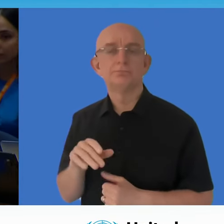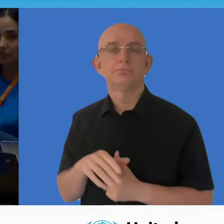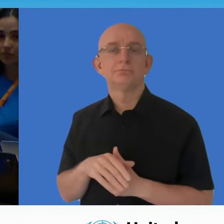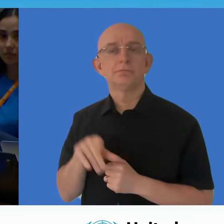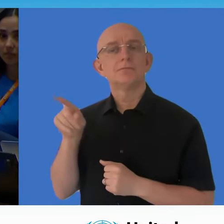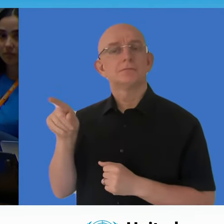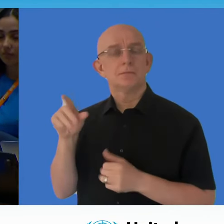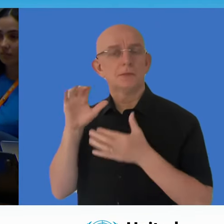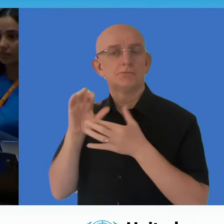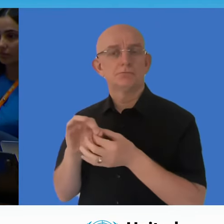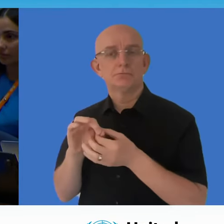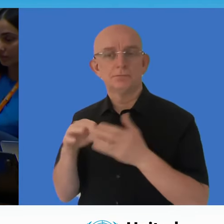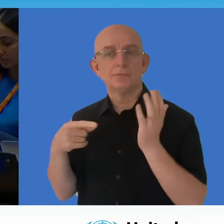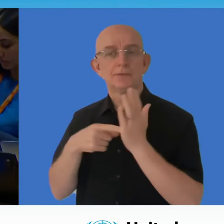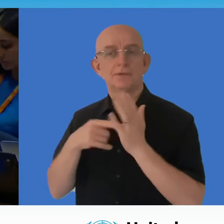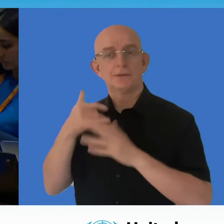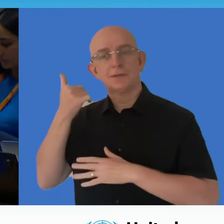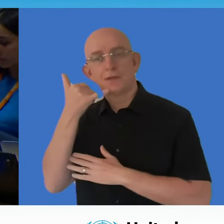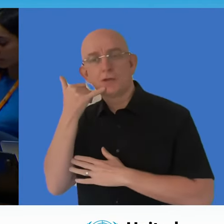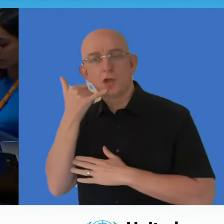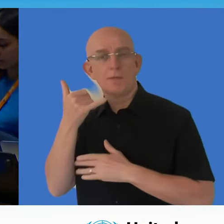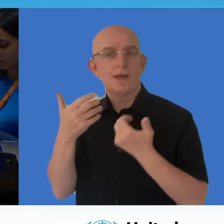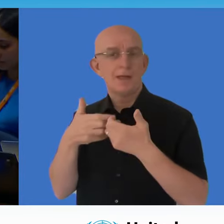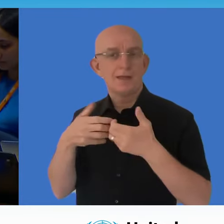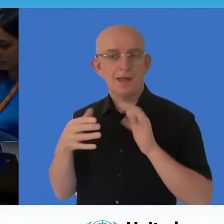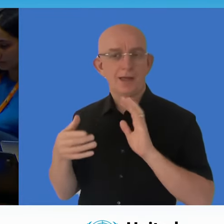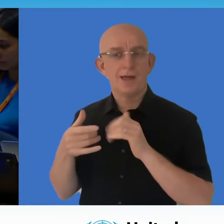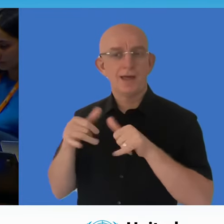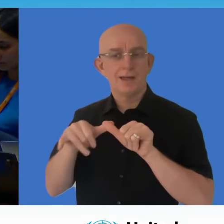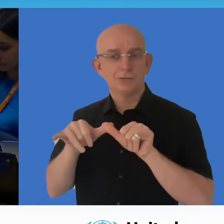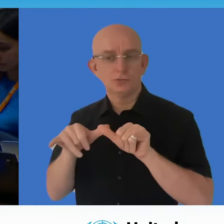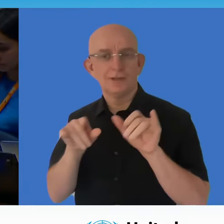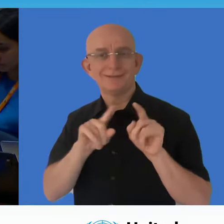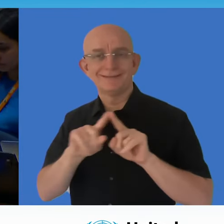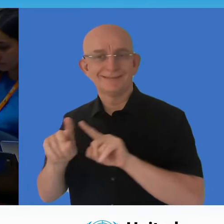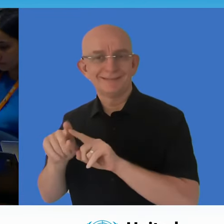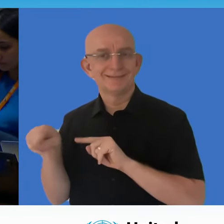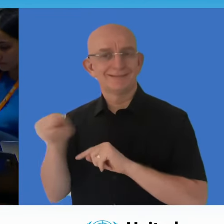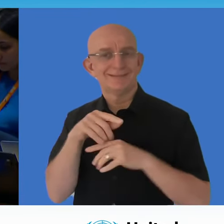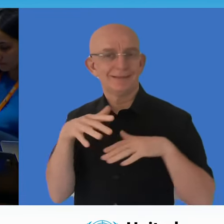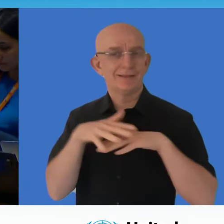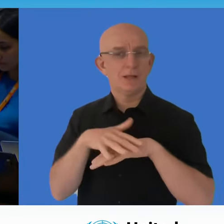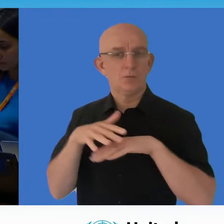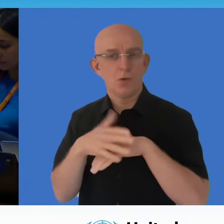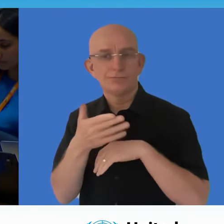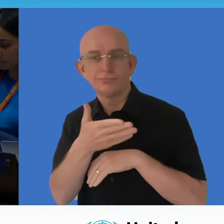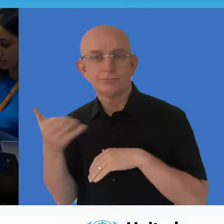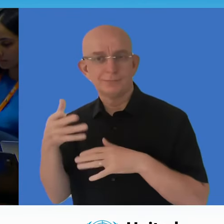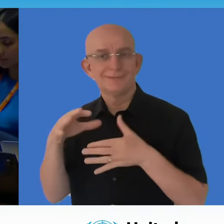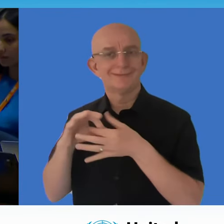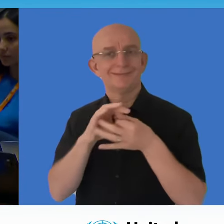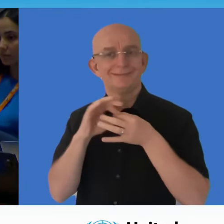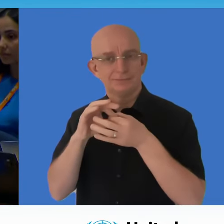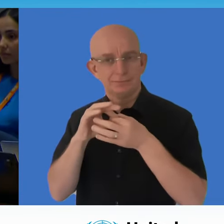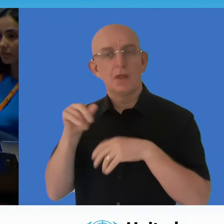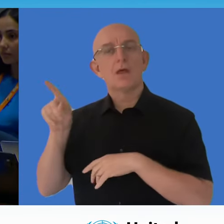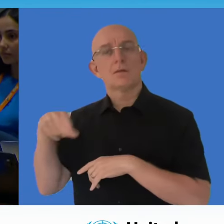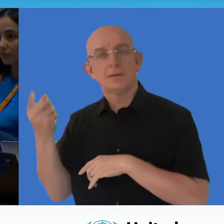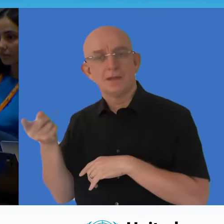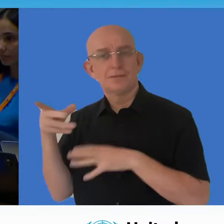of the Network of Sahelian Youth for Climate Mali and Youth for Climate Champion,